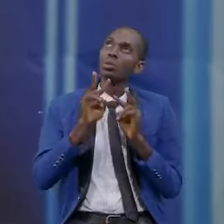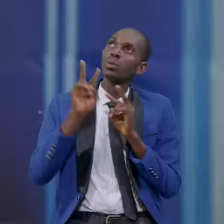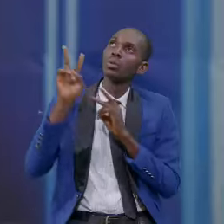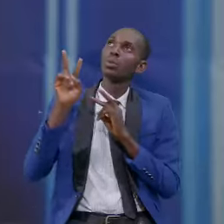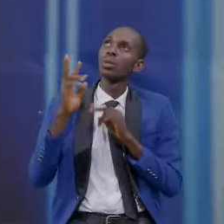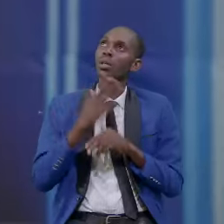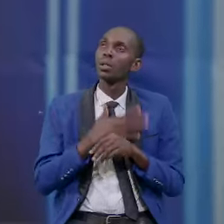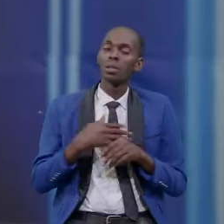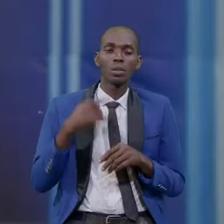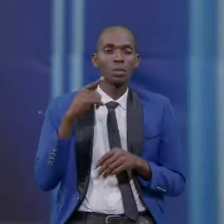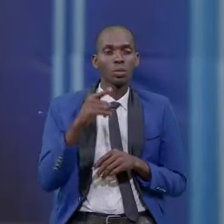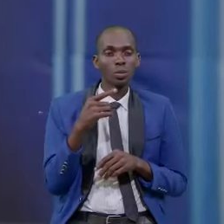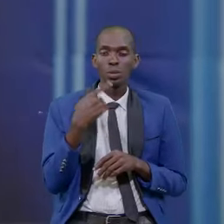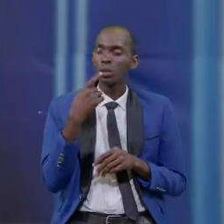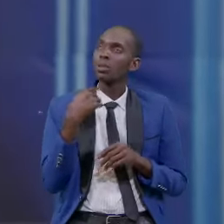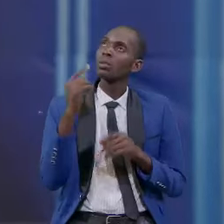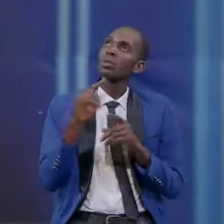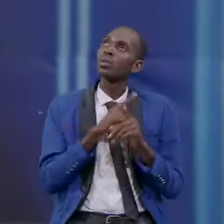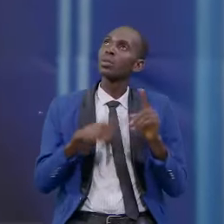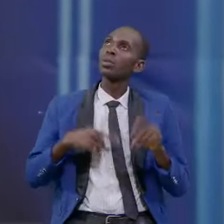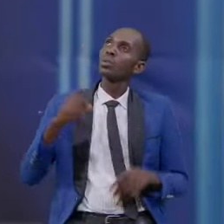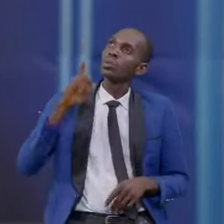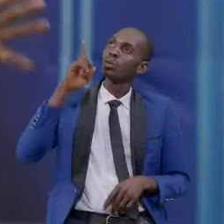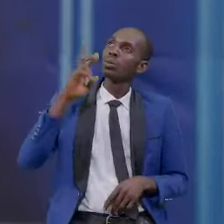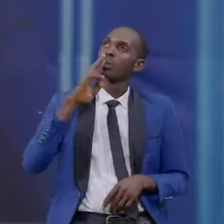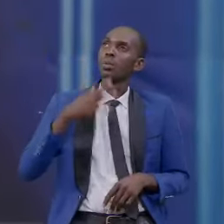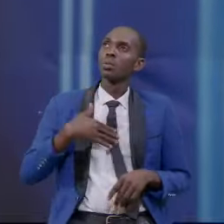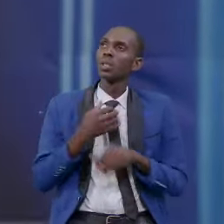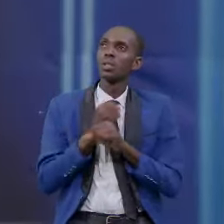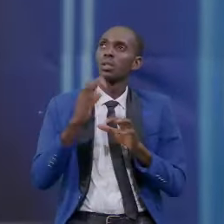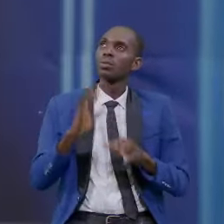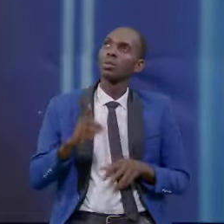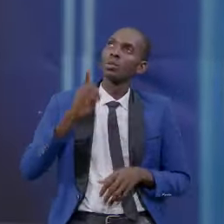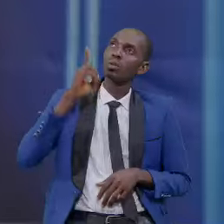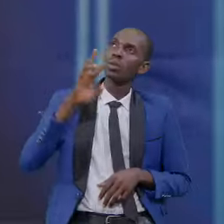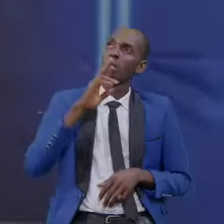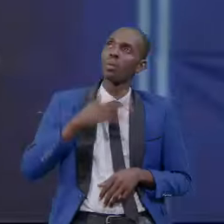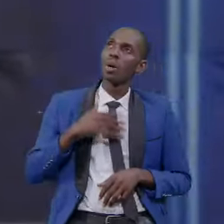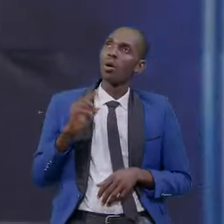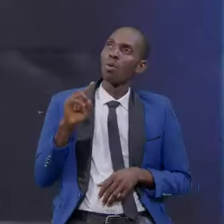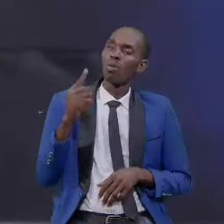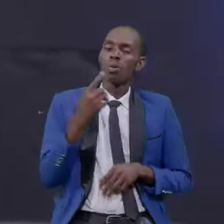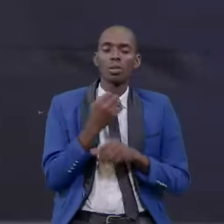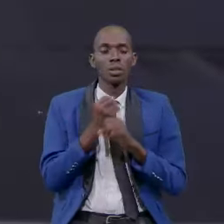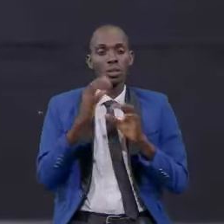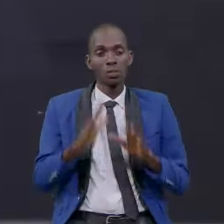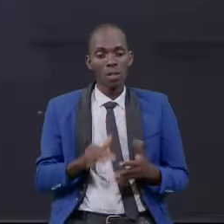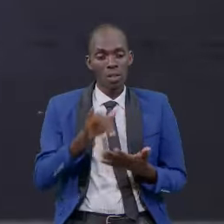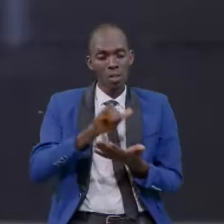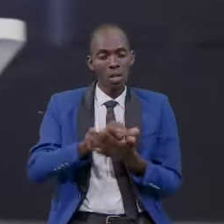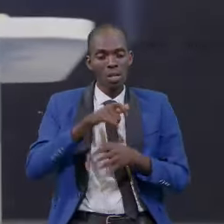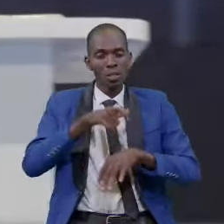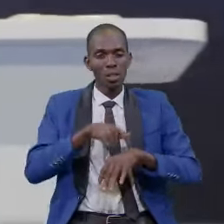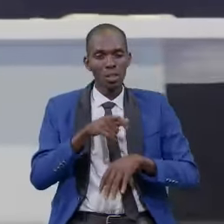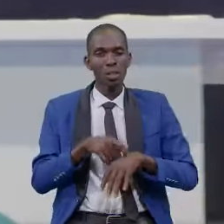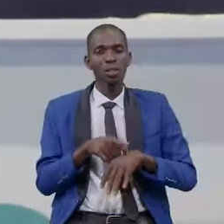you are my Savior, my only Savior. That moment, it will tell you in